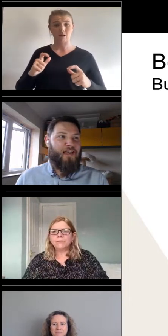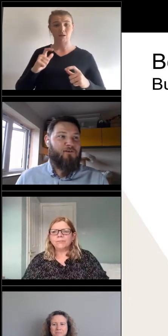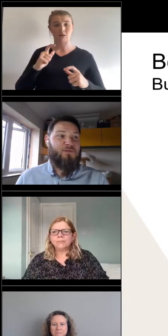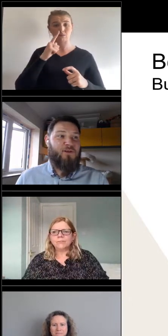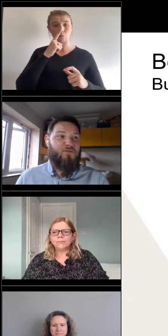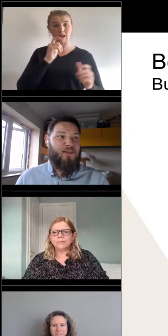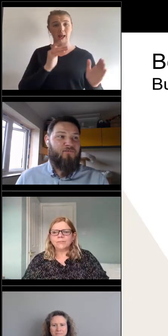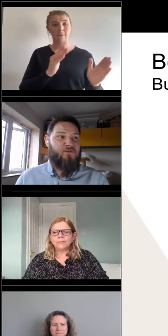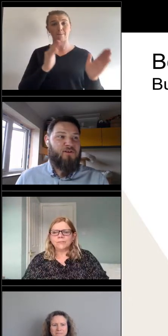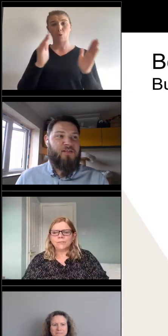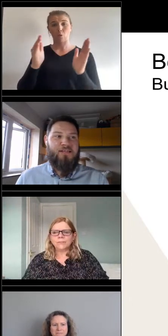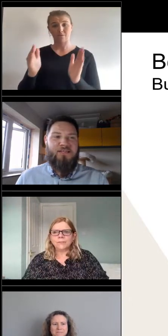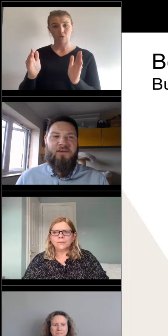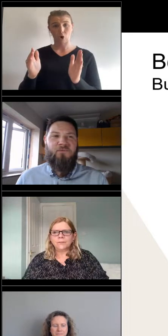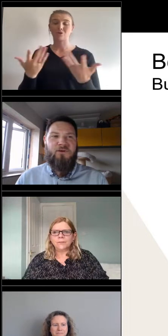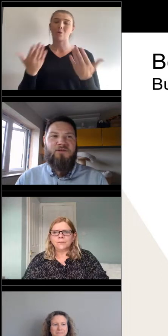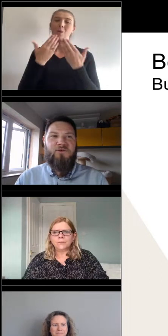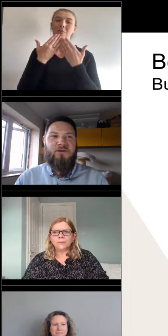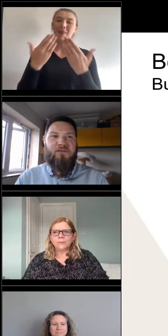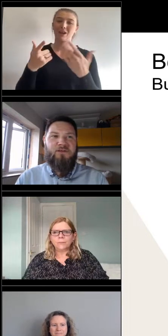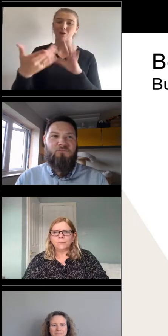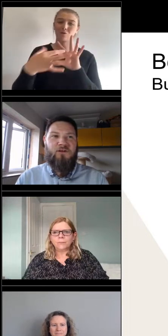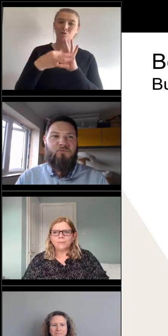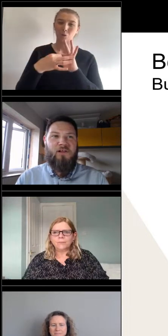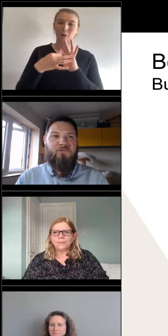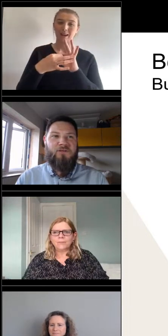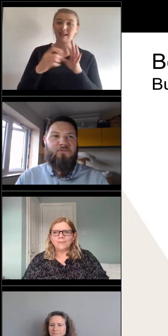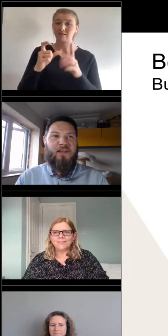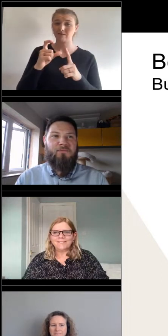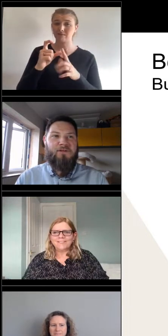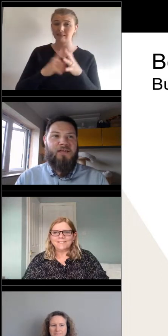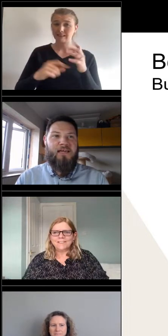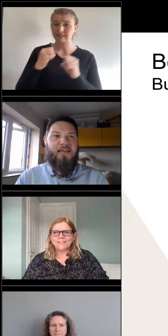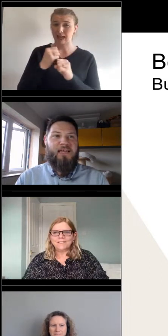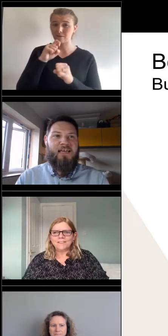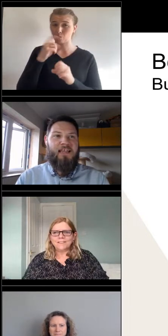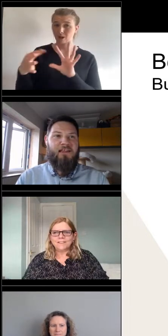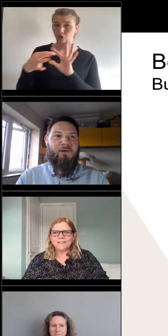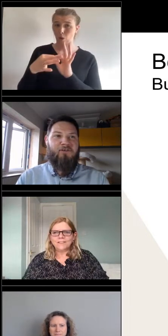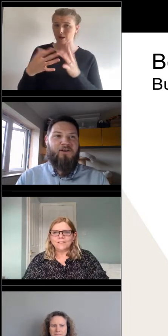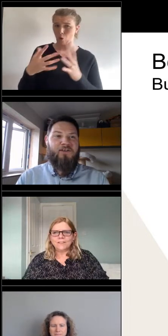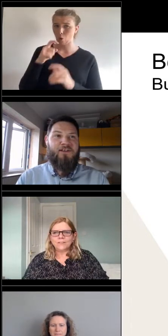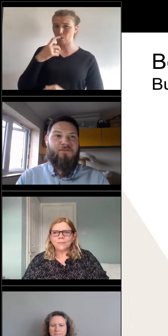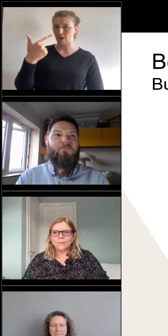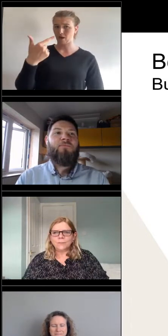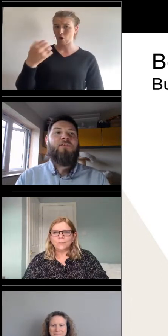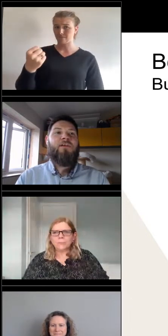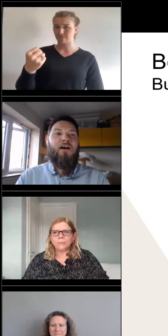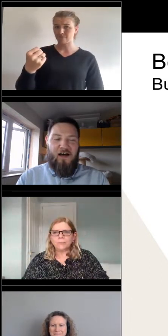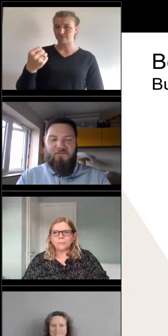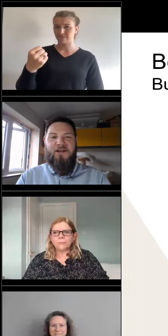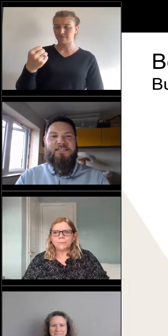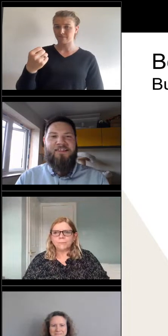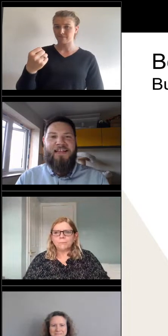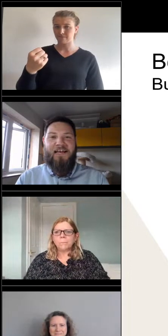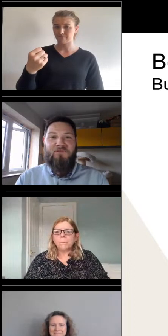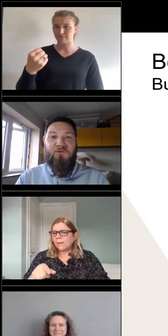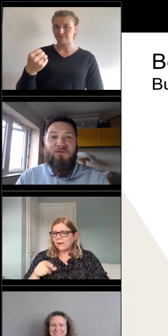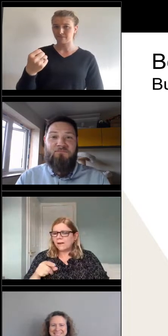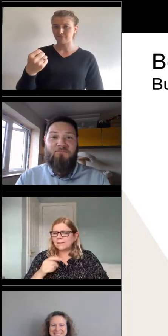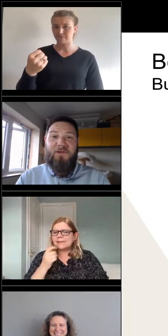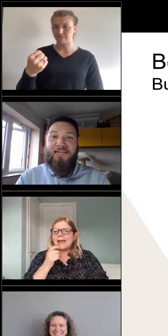for now. So thank you for joining us. Unless David wanted to join us at this point as well, or is David happy to stay in the background? I'm going to take